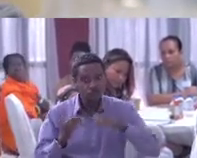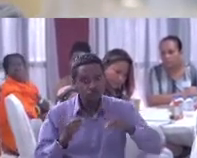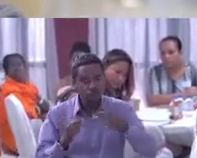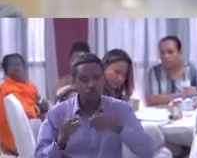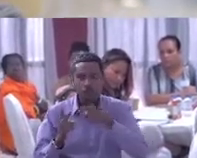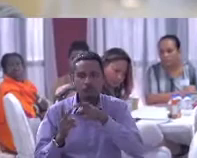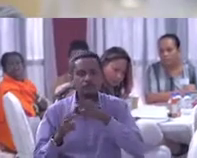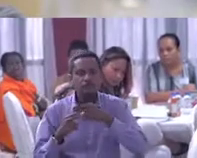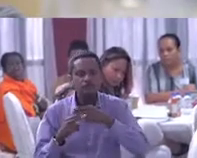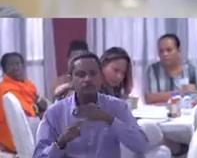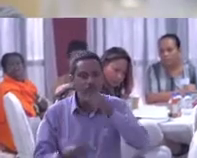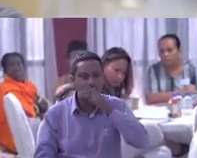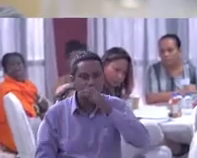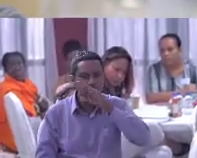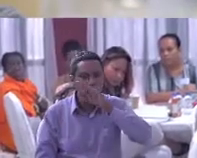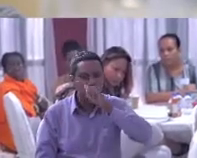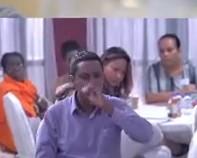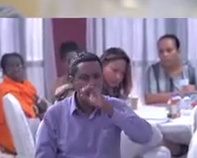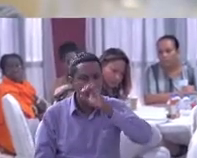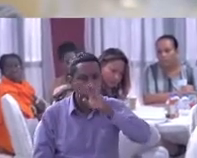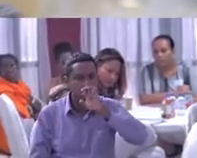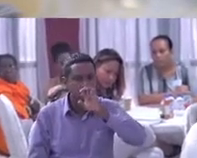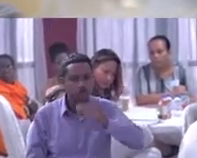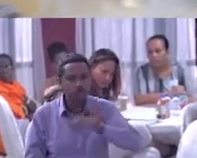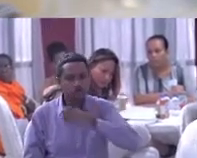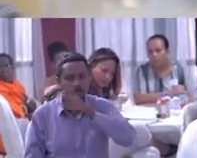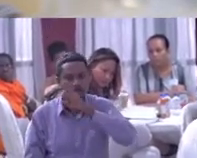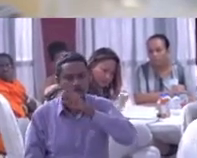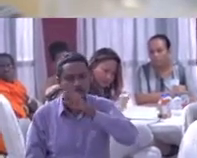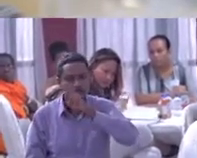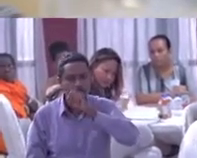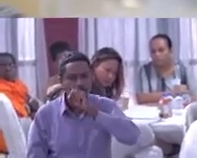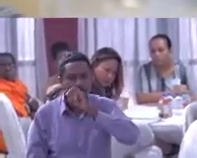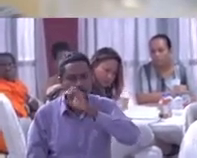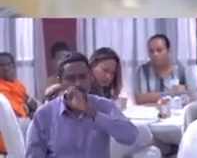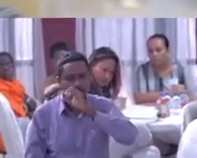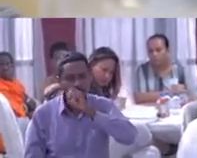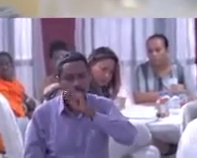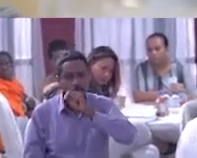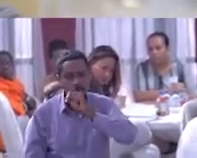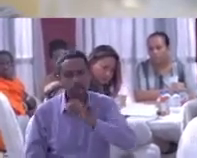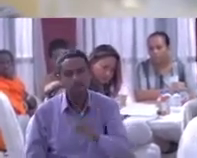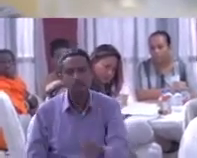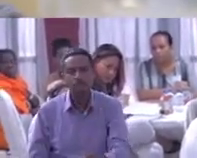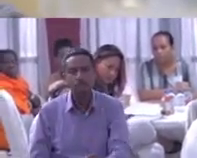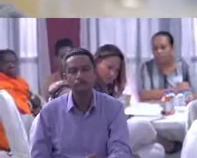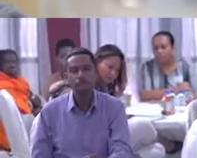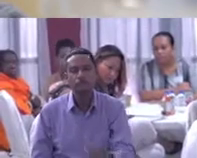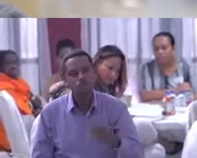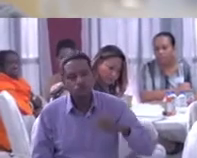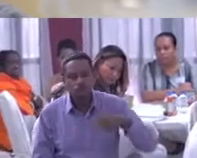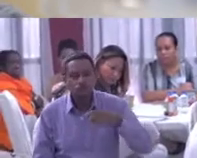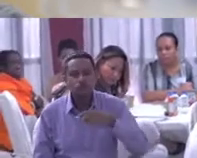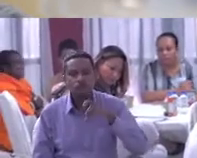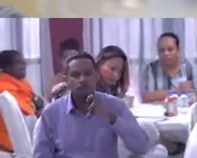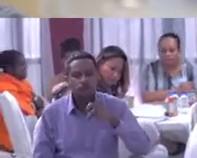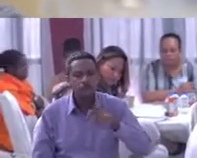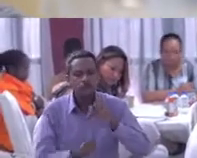of the industry because we are not accepting how talented we are. But we need to work